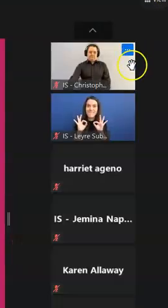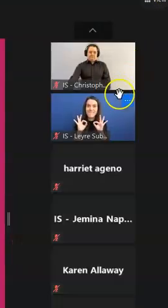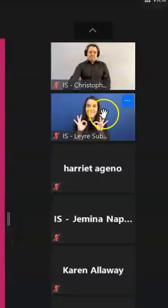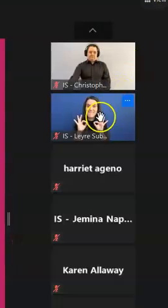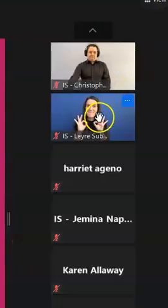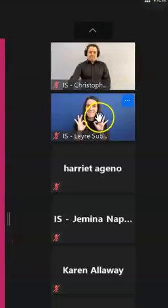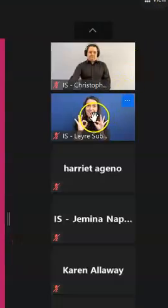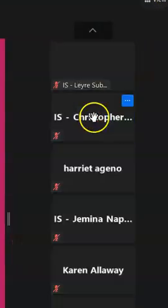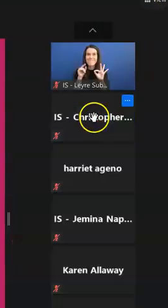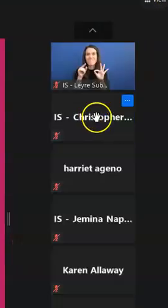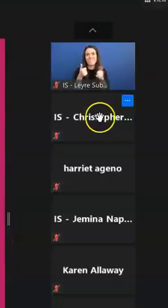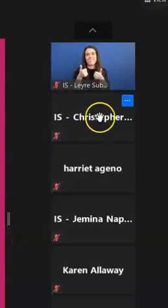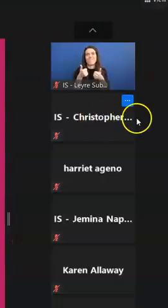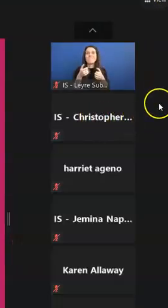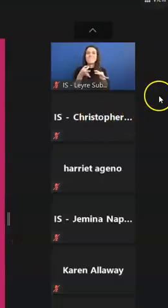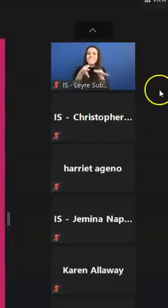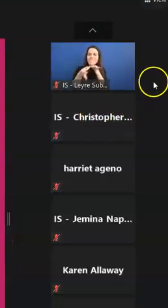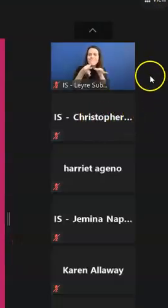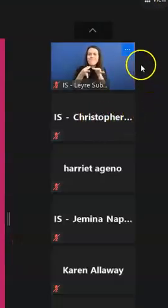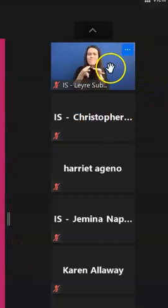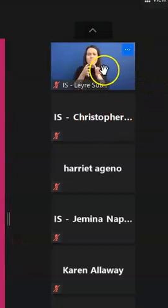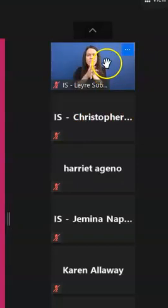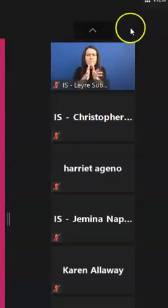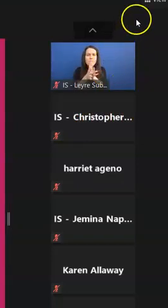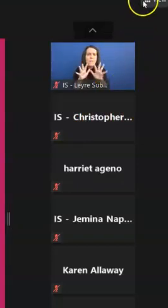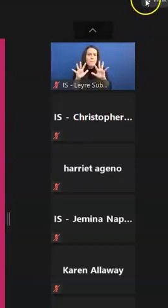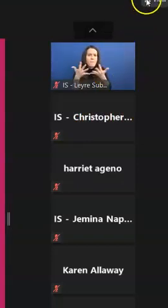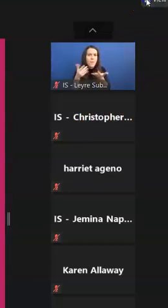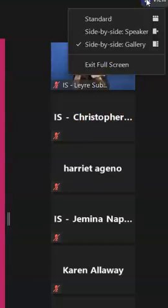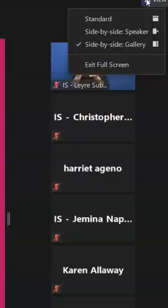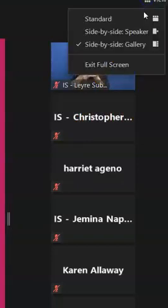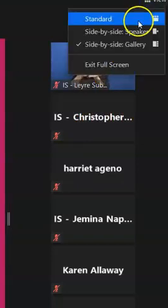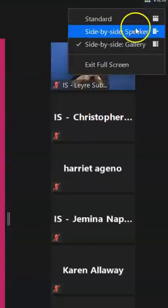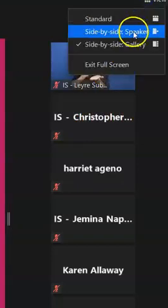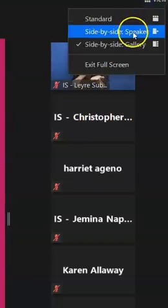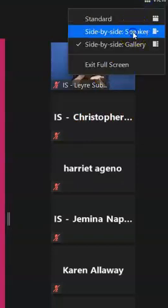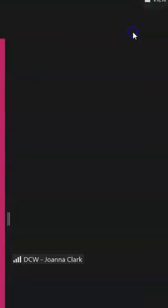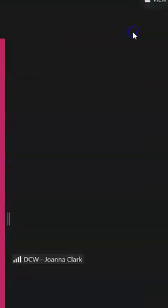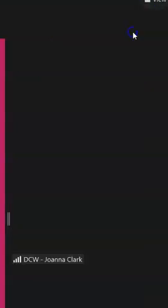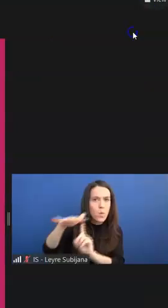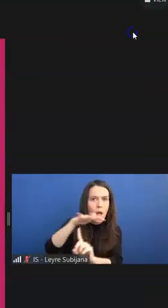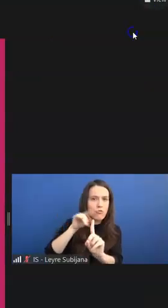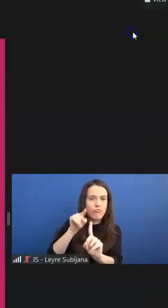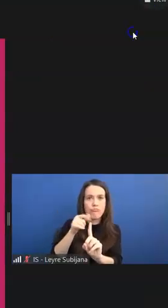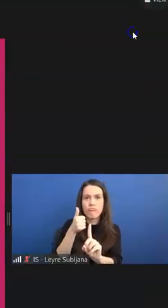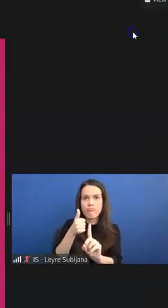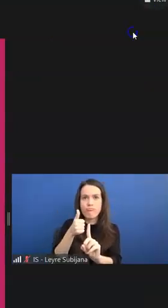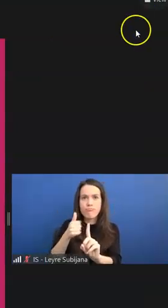the lives of deaf children in Uganda and some of the challenges that they face with regard